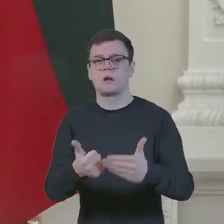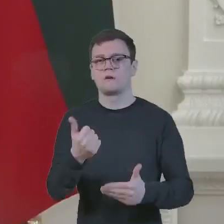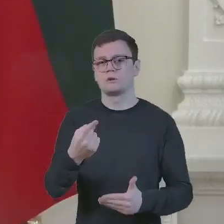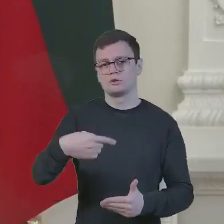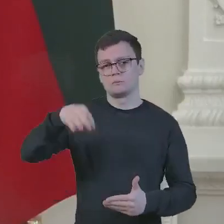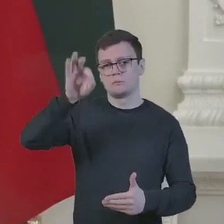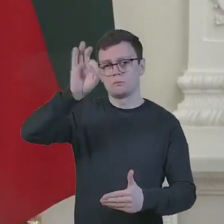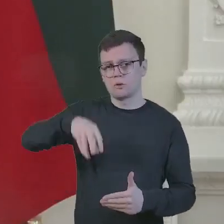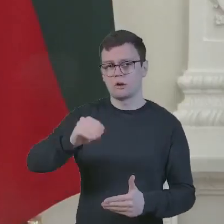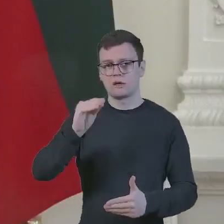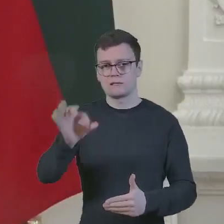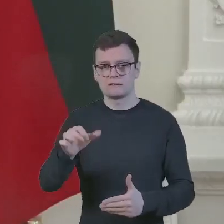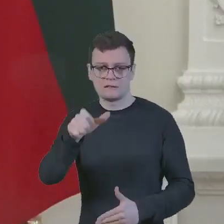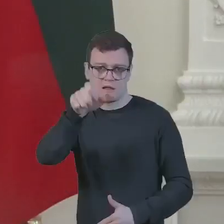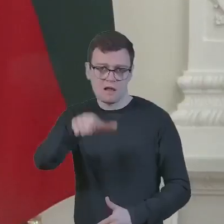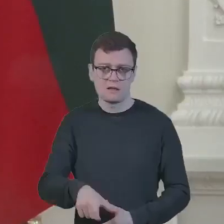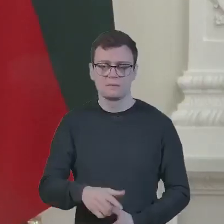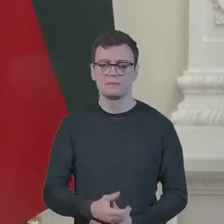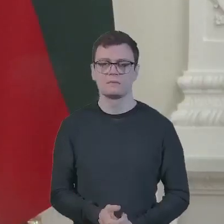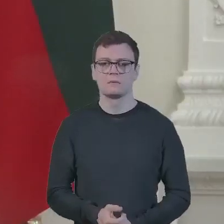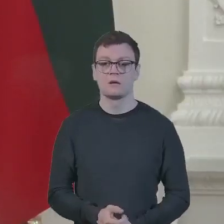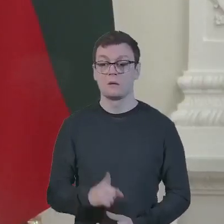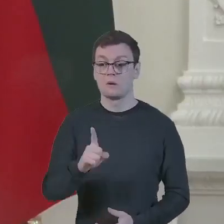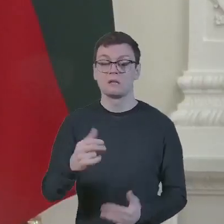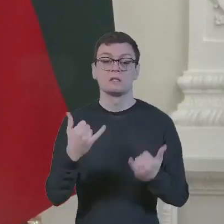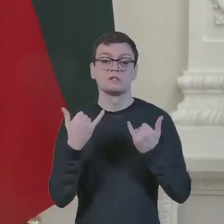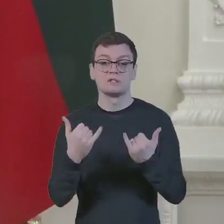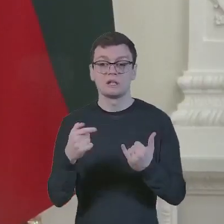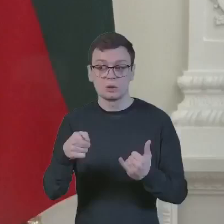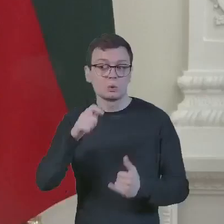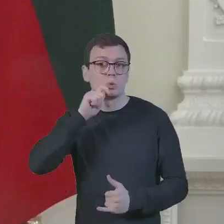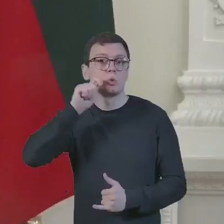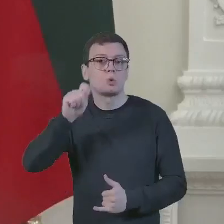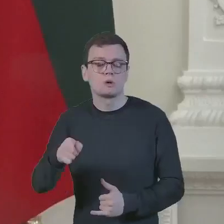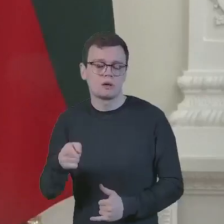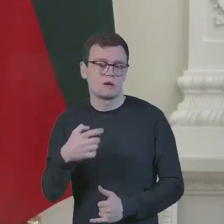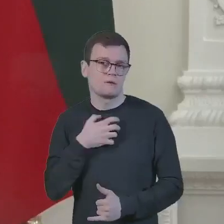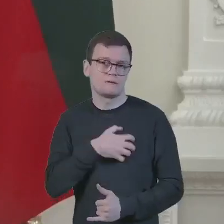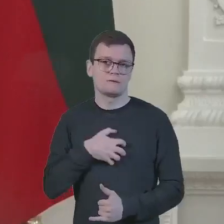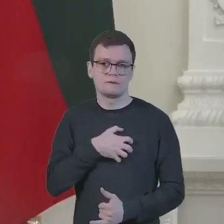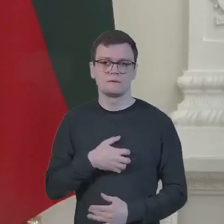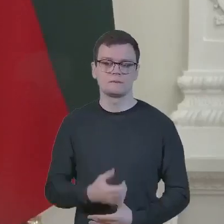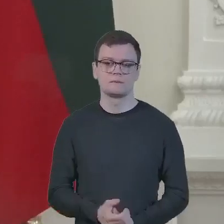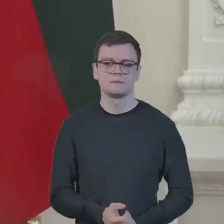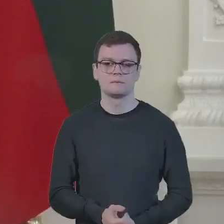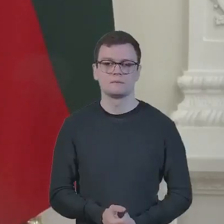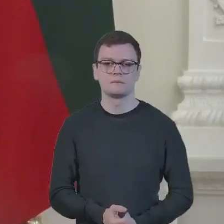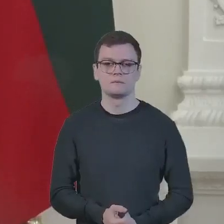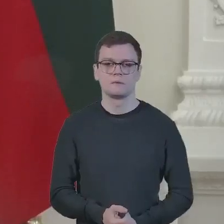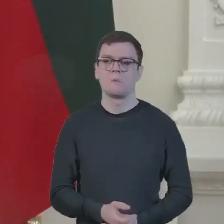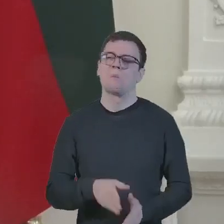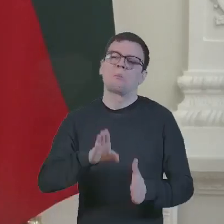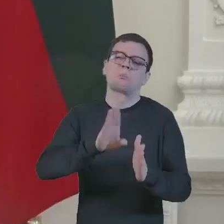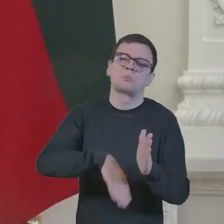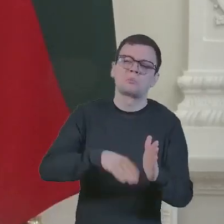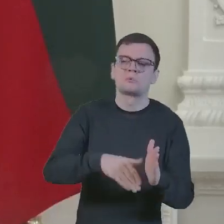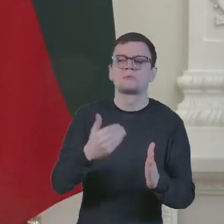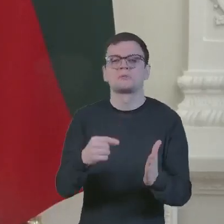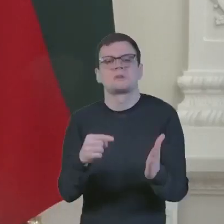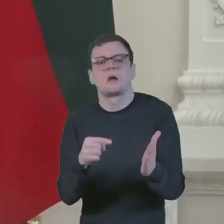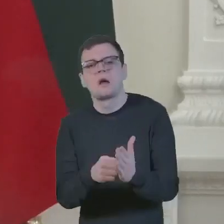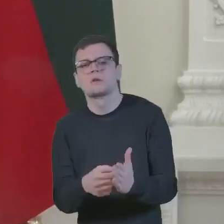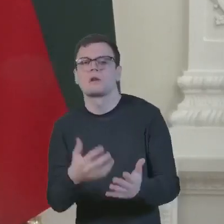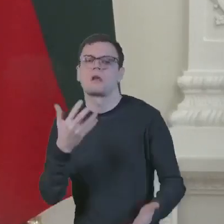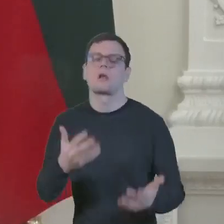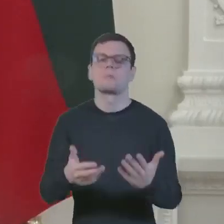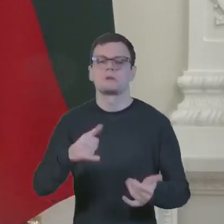it is a full stop on the path to the European Union, but Ukraine needs it vitally. It is